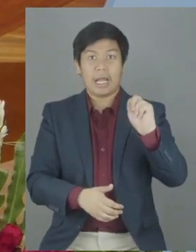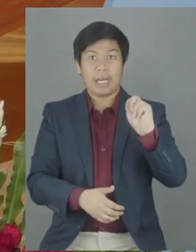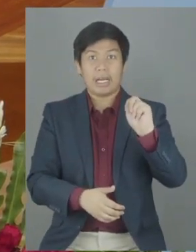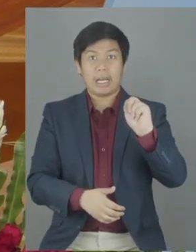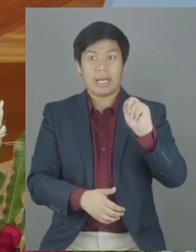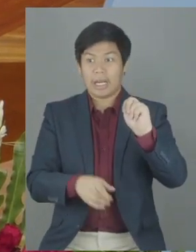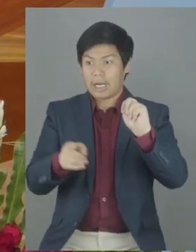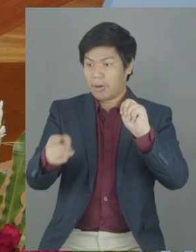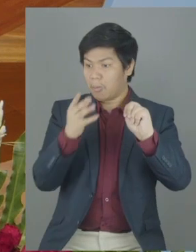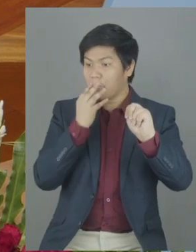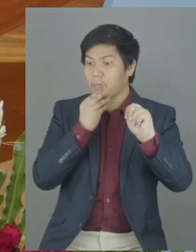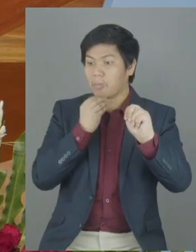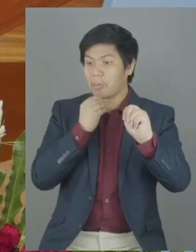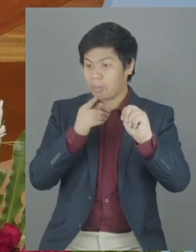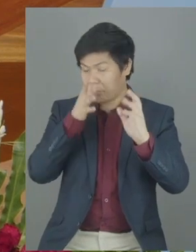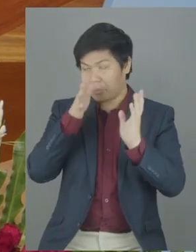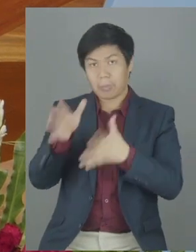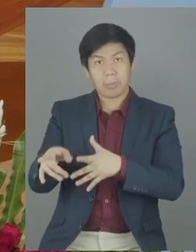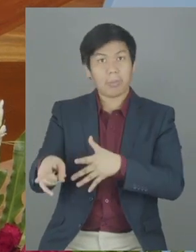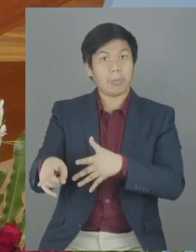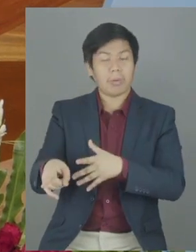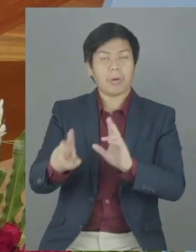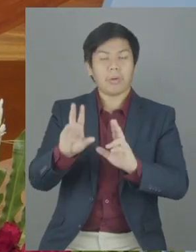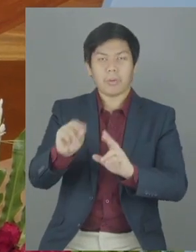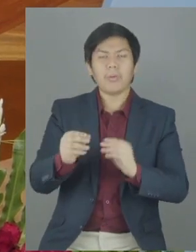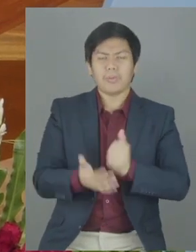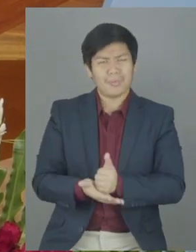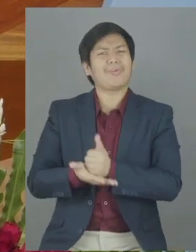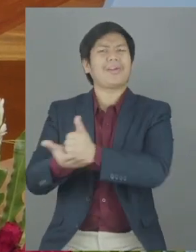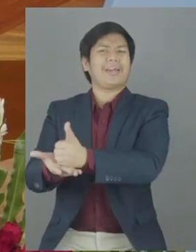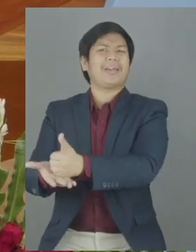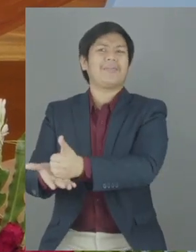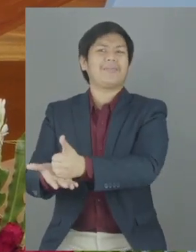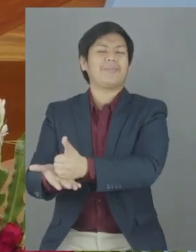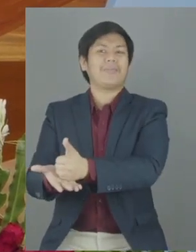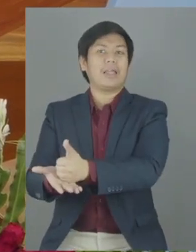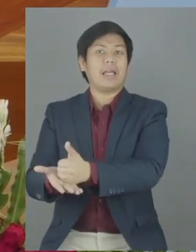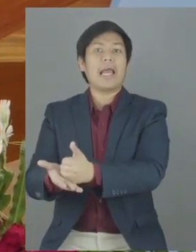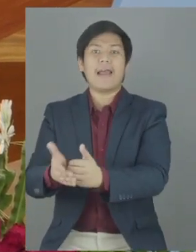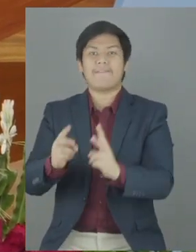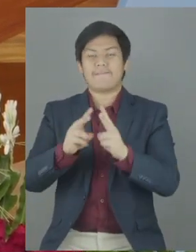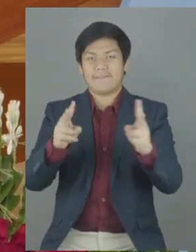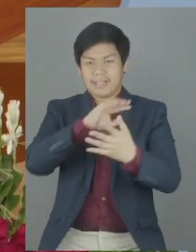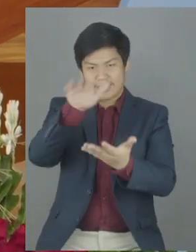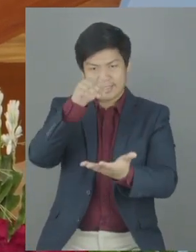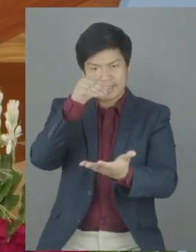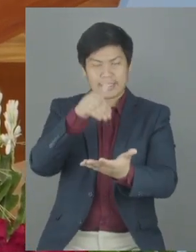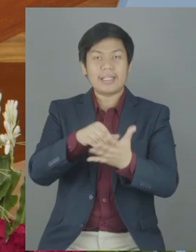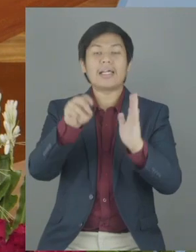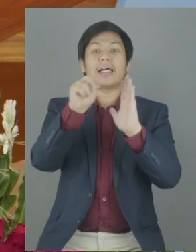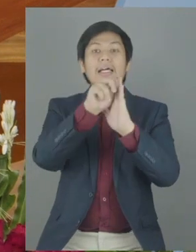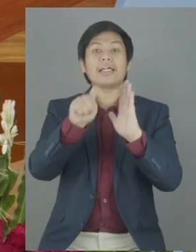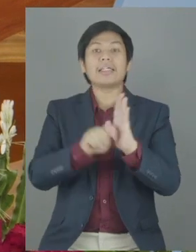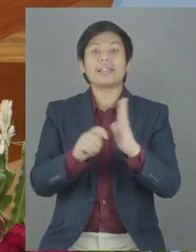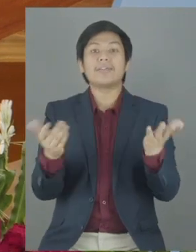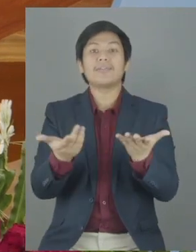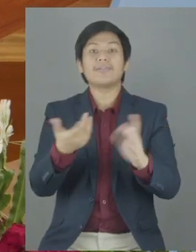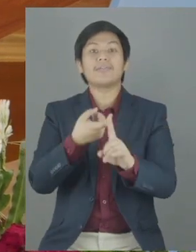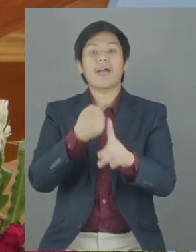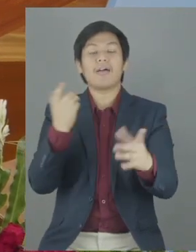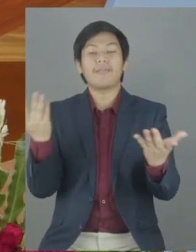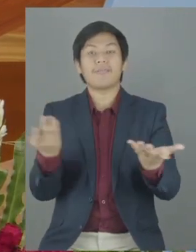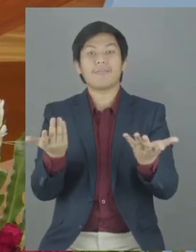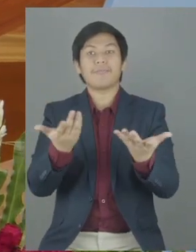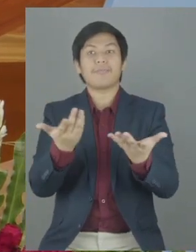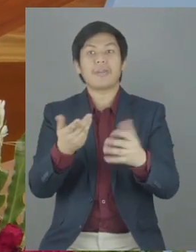ironically. But you see, the hospitality is very central. Where is the New Testament coming from? Where was